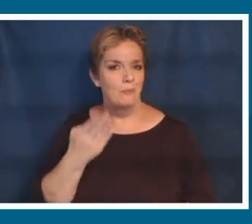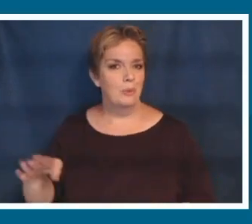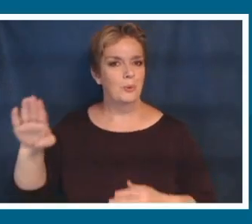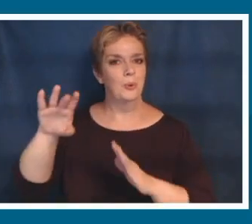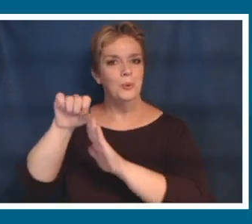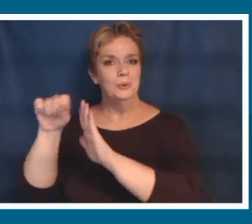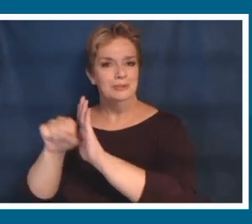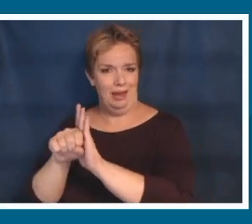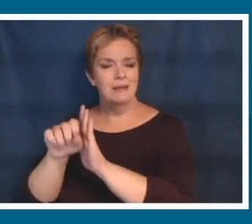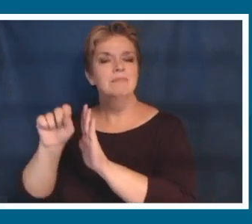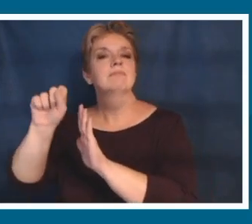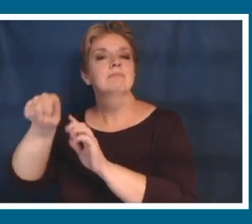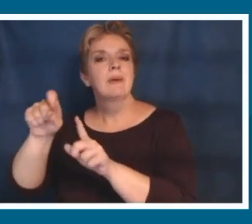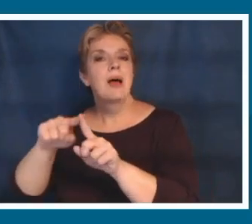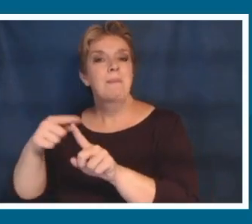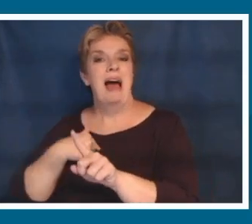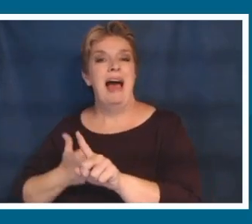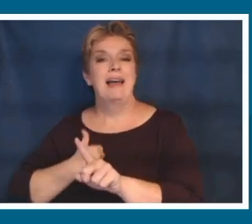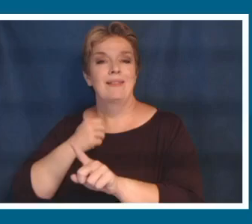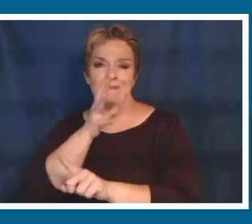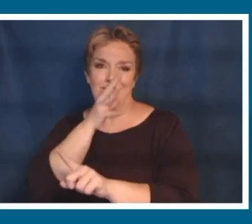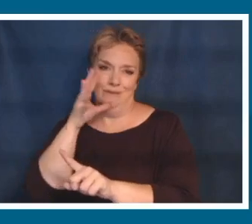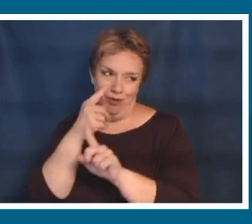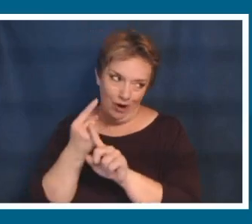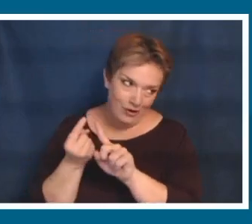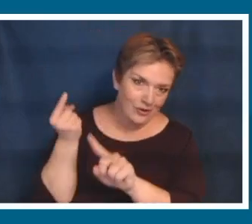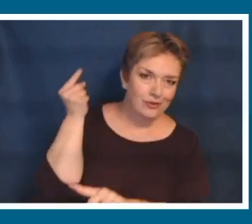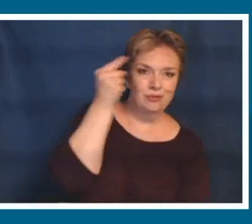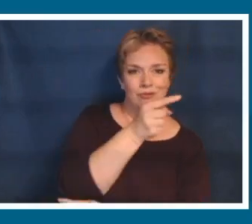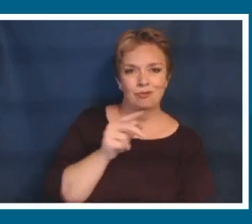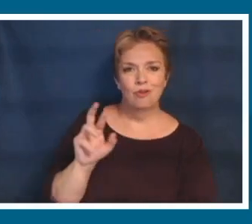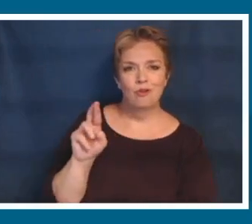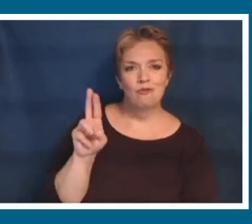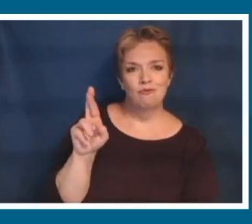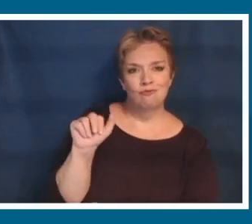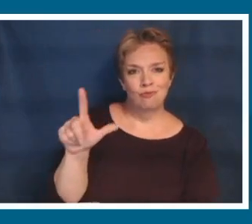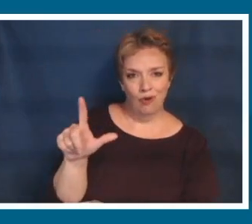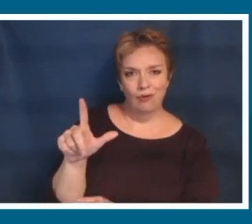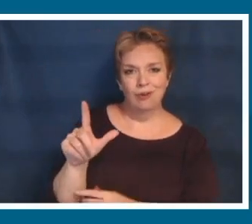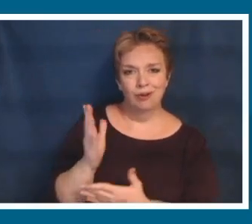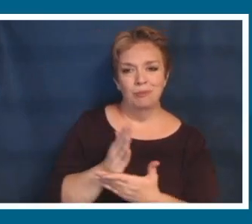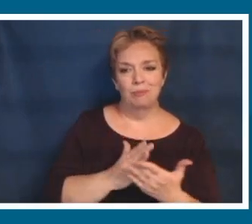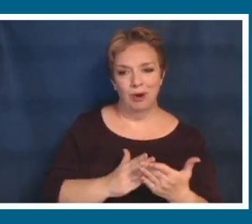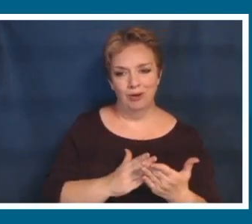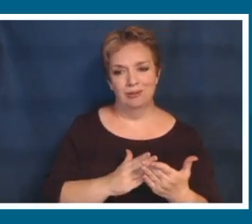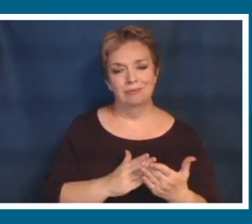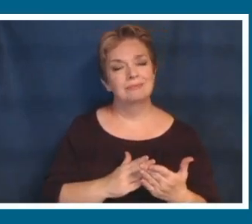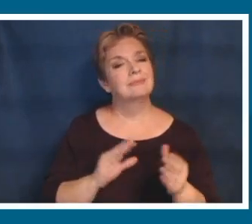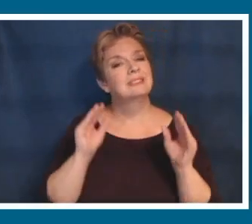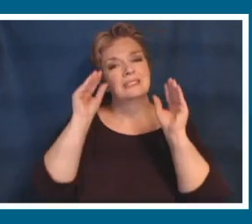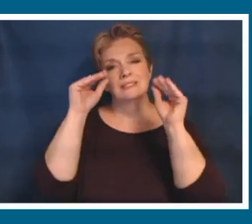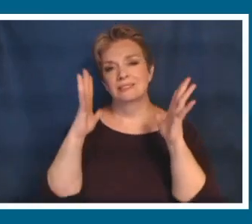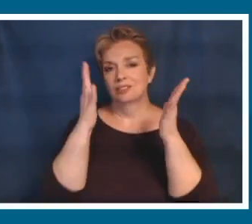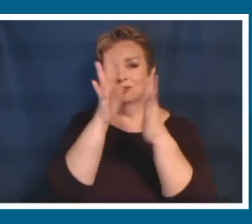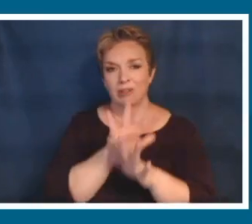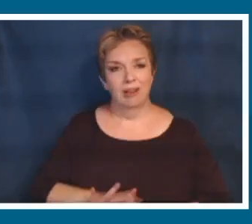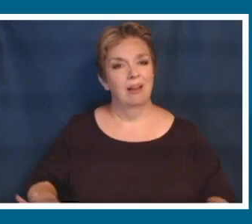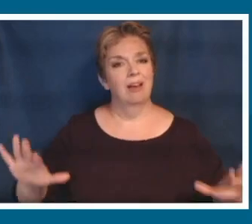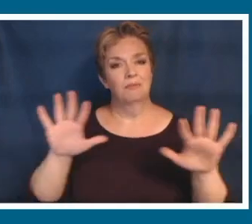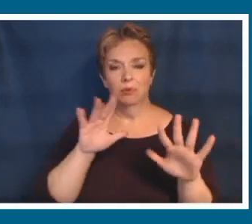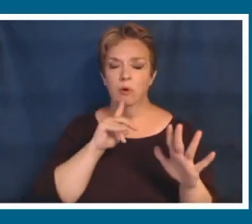rural part of a blue state, and there are certainly teachers everywhere who are concerned about either